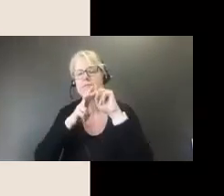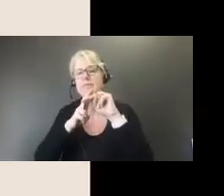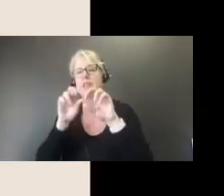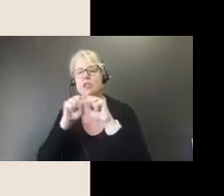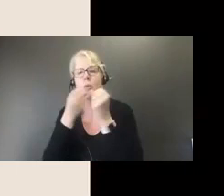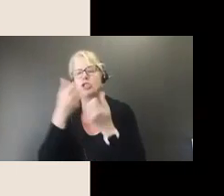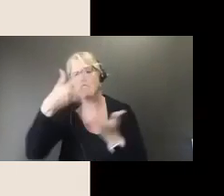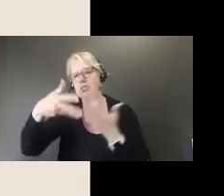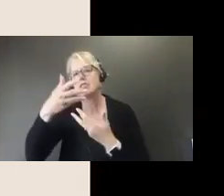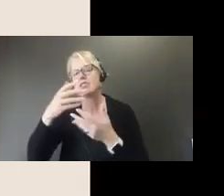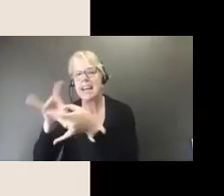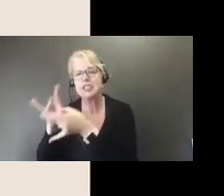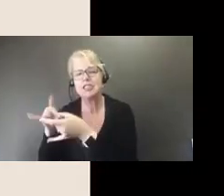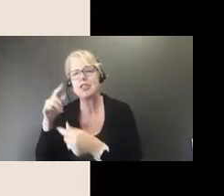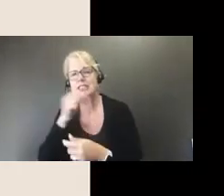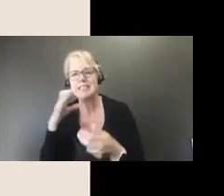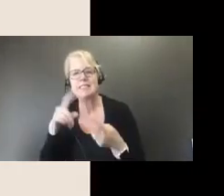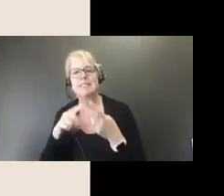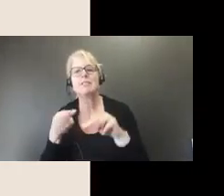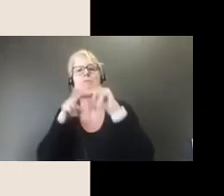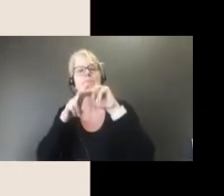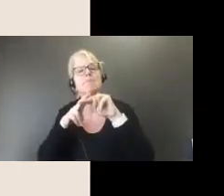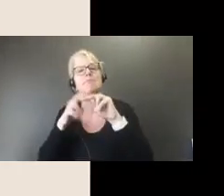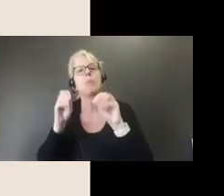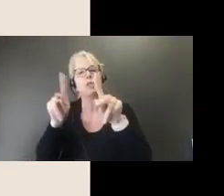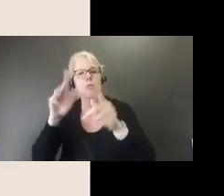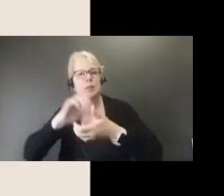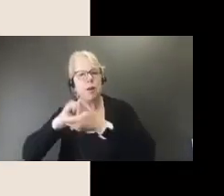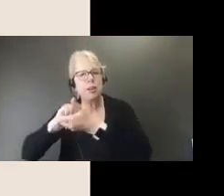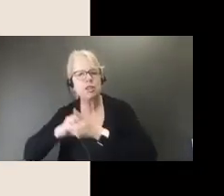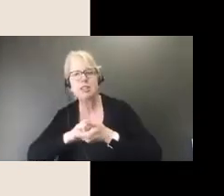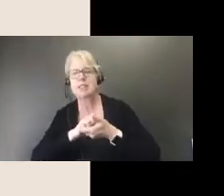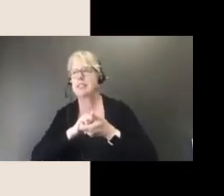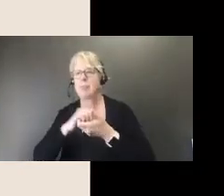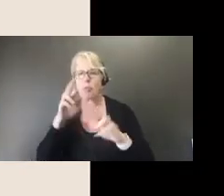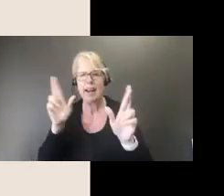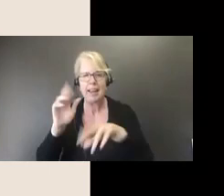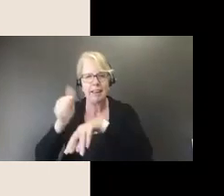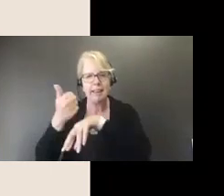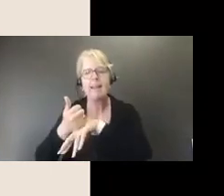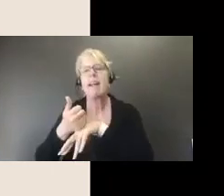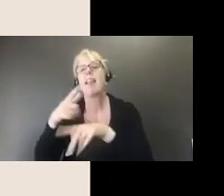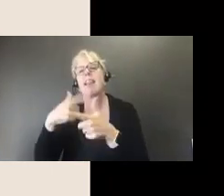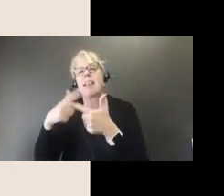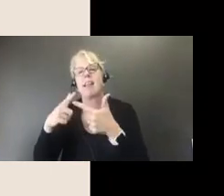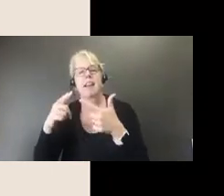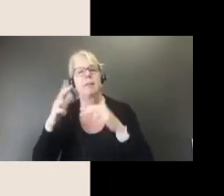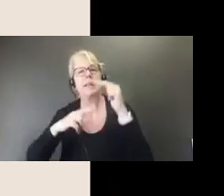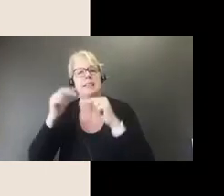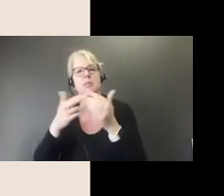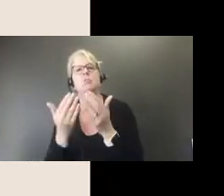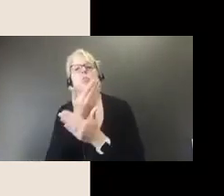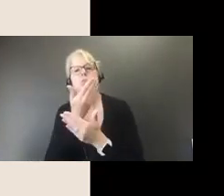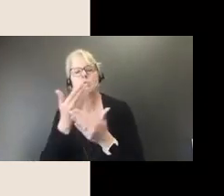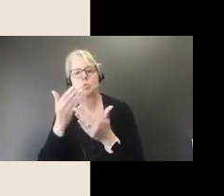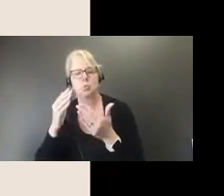seniors, improving opportunities for participation in networks that already exist, and then building new social support networks. Next